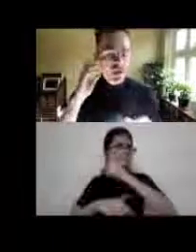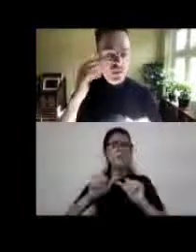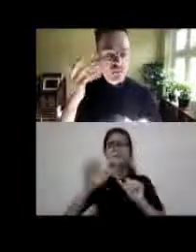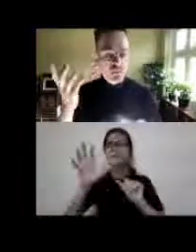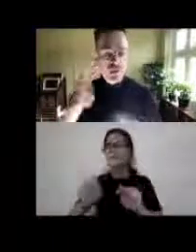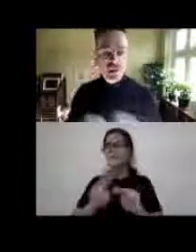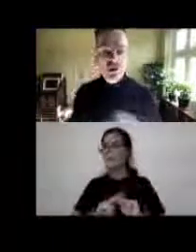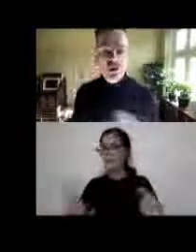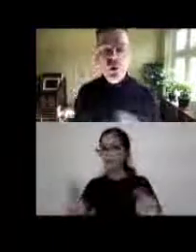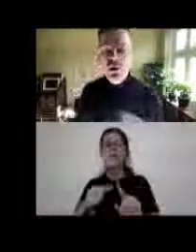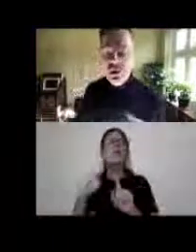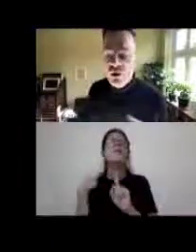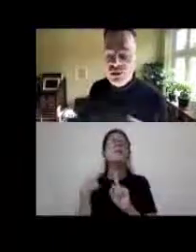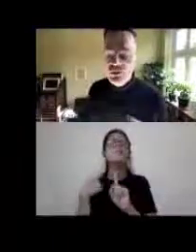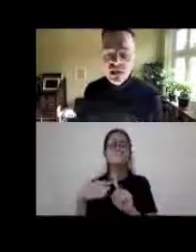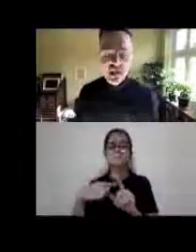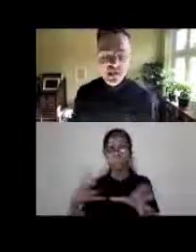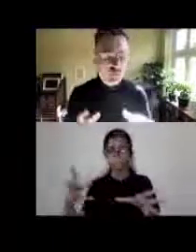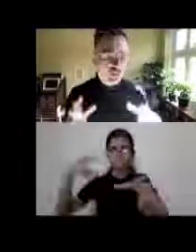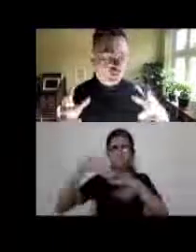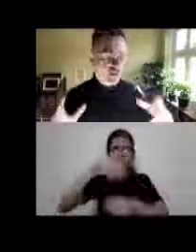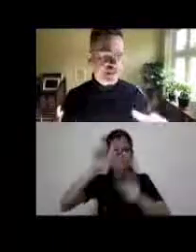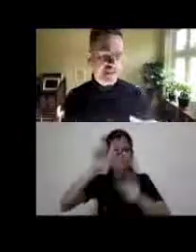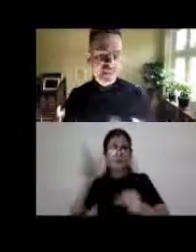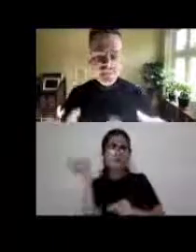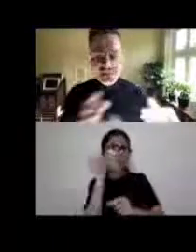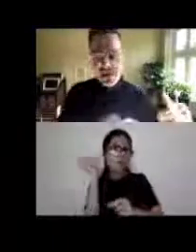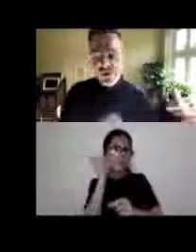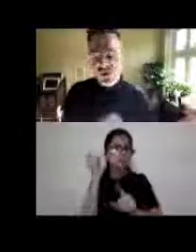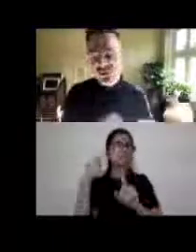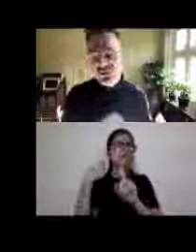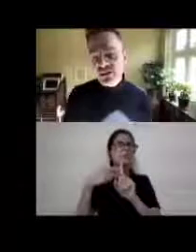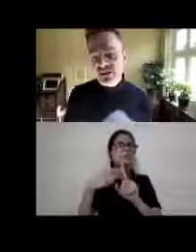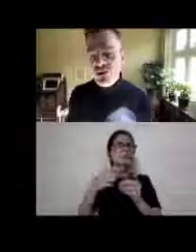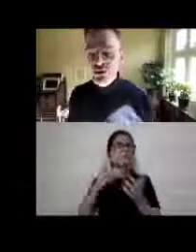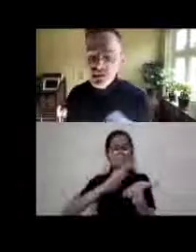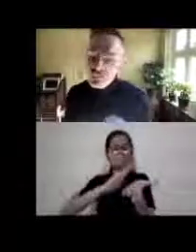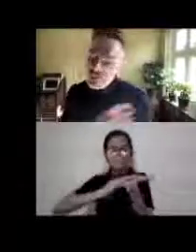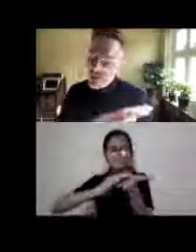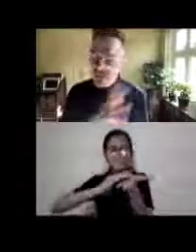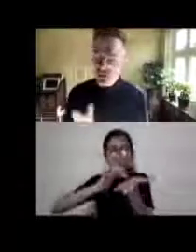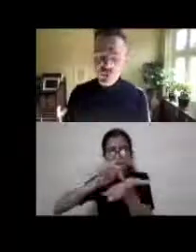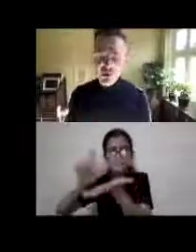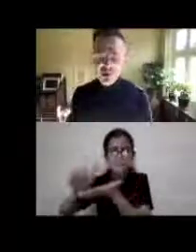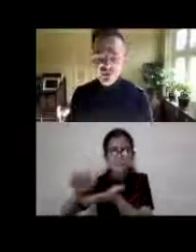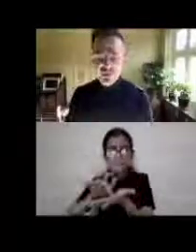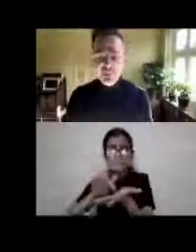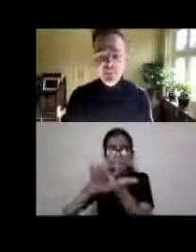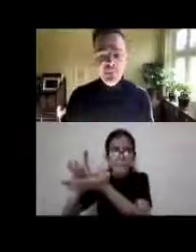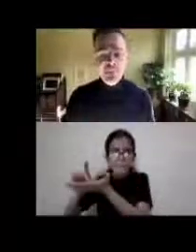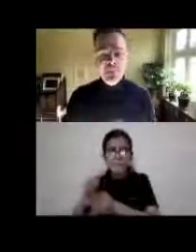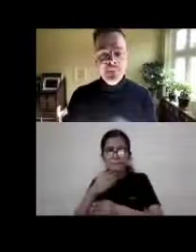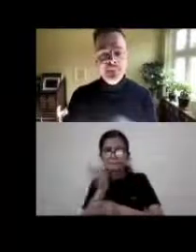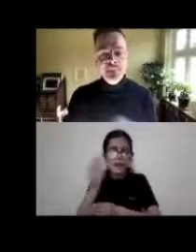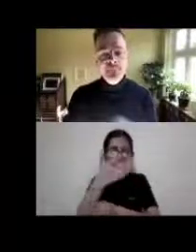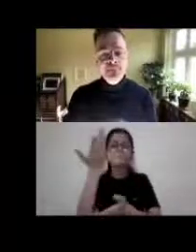combining an audio guide with tactile maps and also tactile content, which I will show later on.